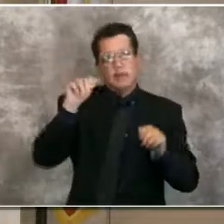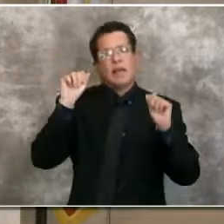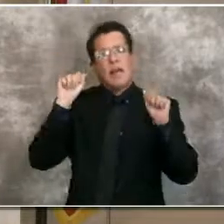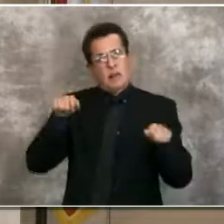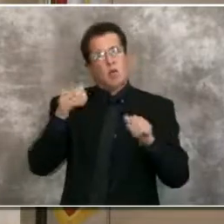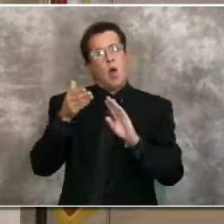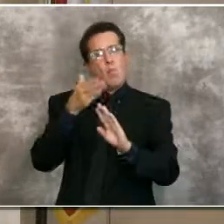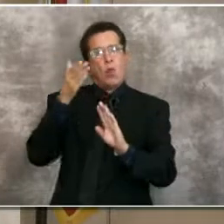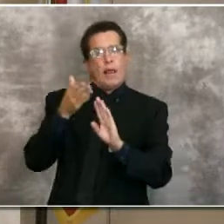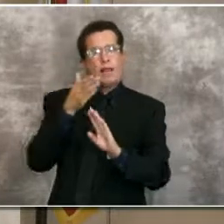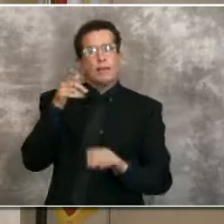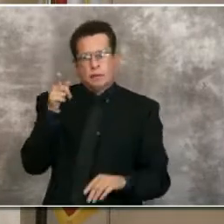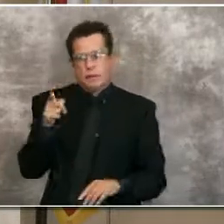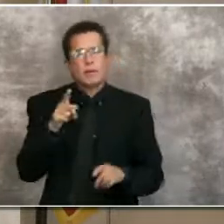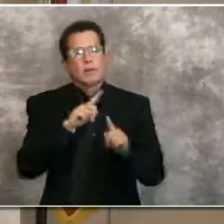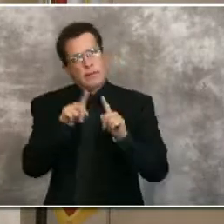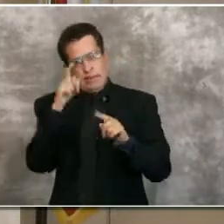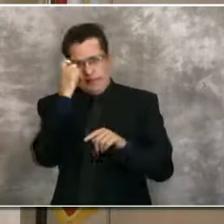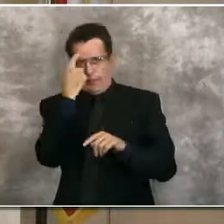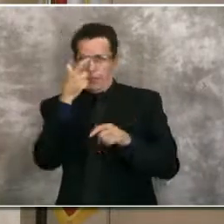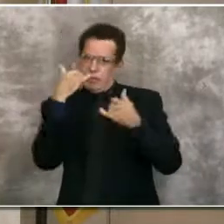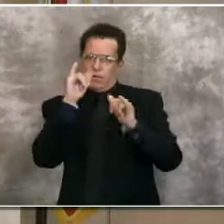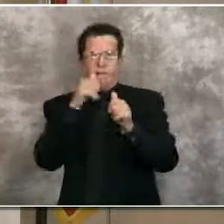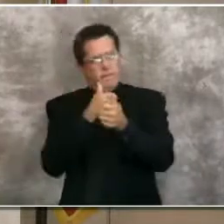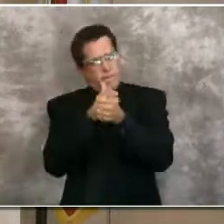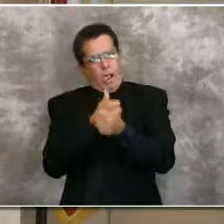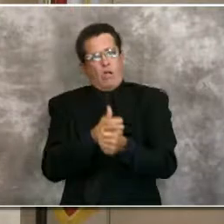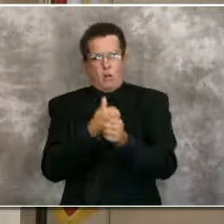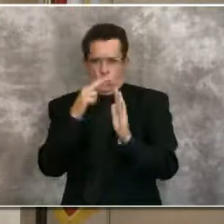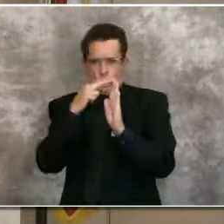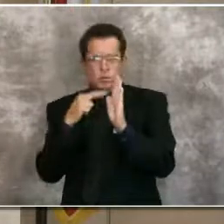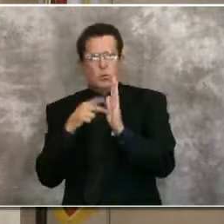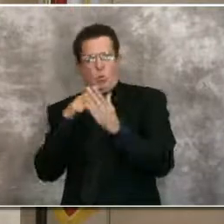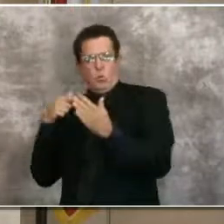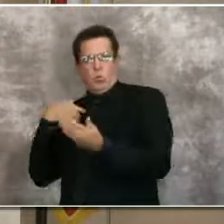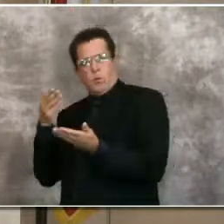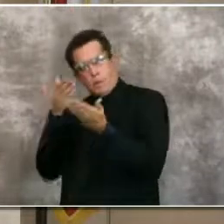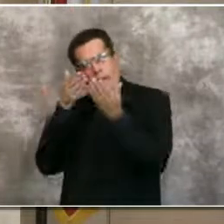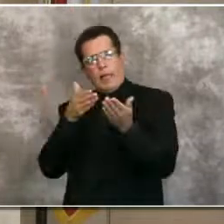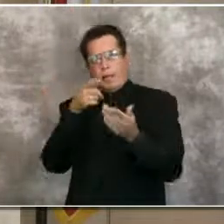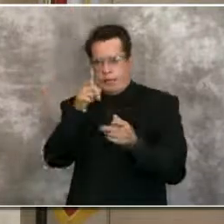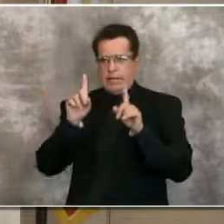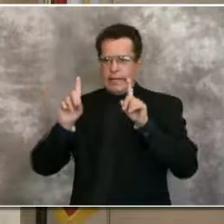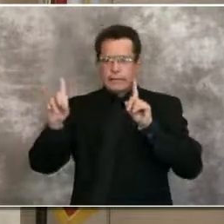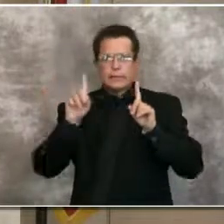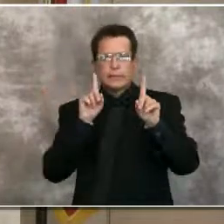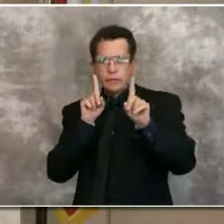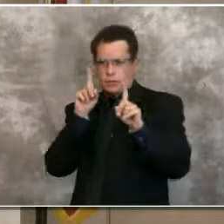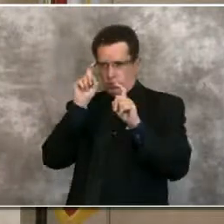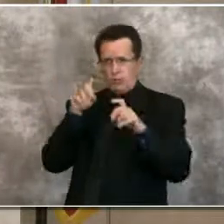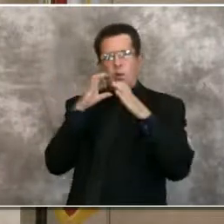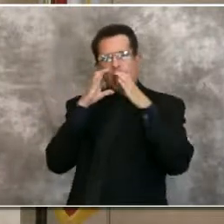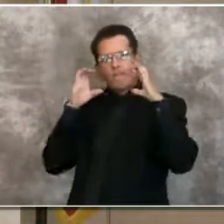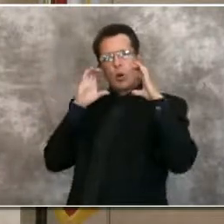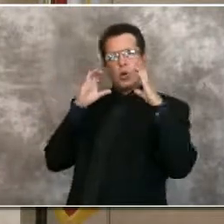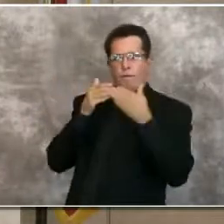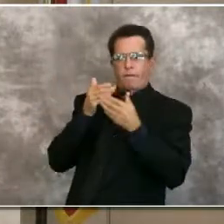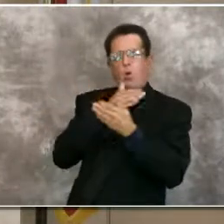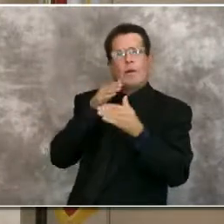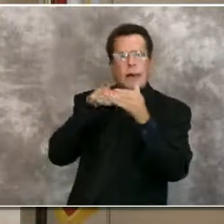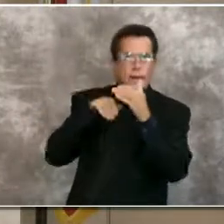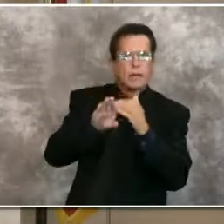again, operating by maintaining the strategies that are recommended, social distancing, wearing of face coverings,